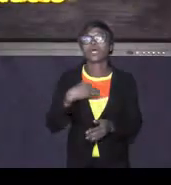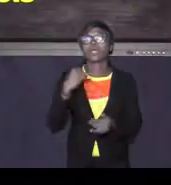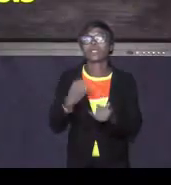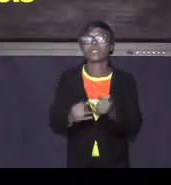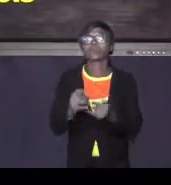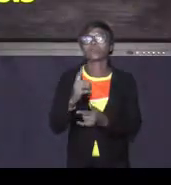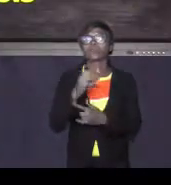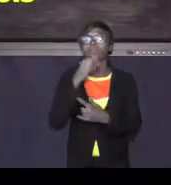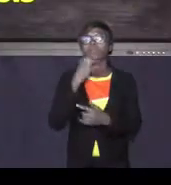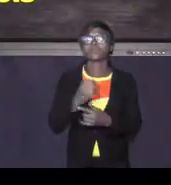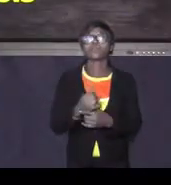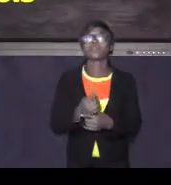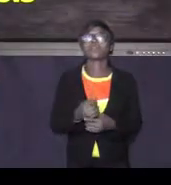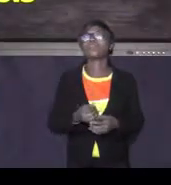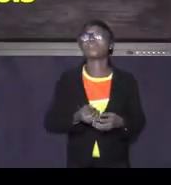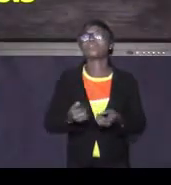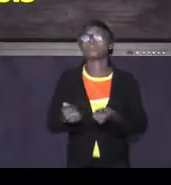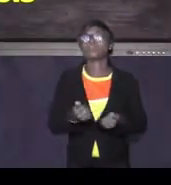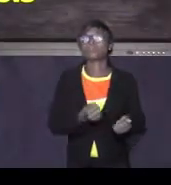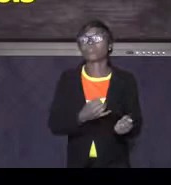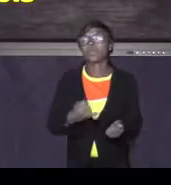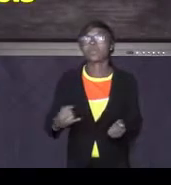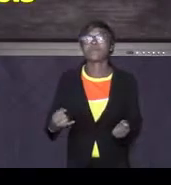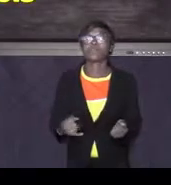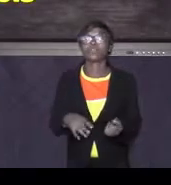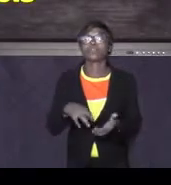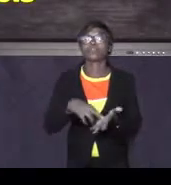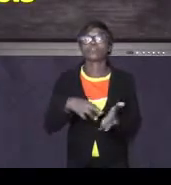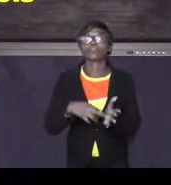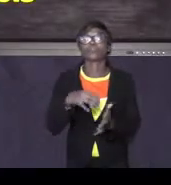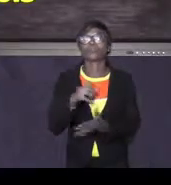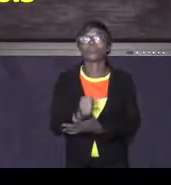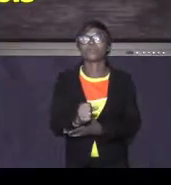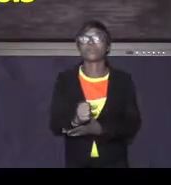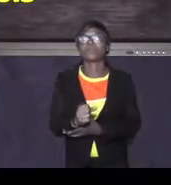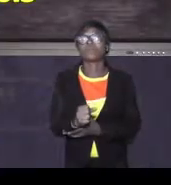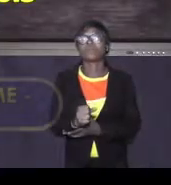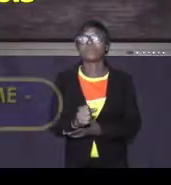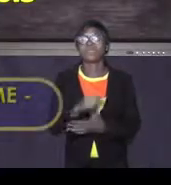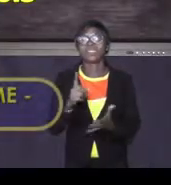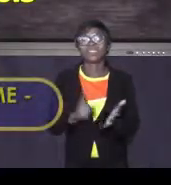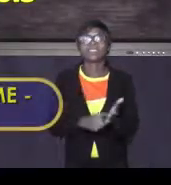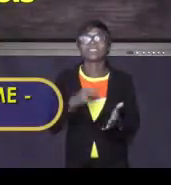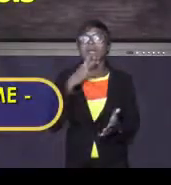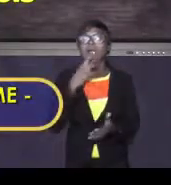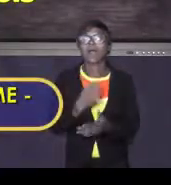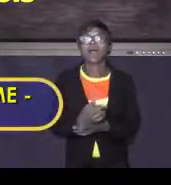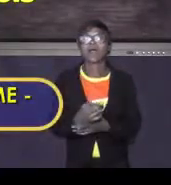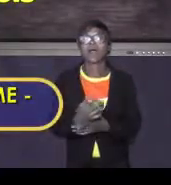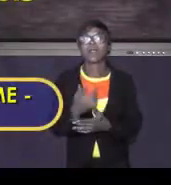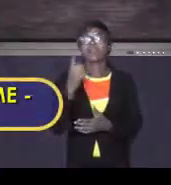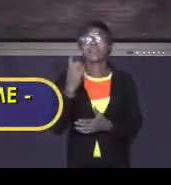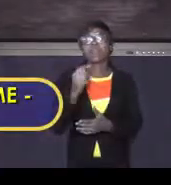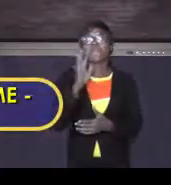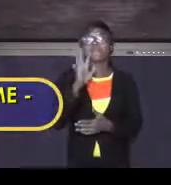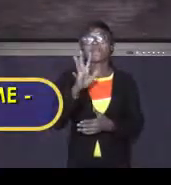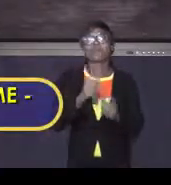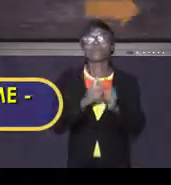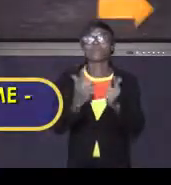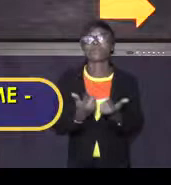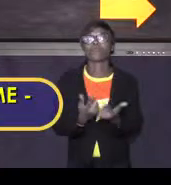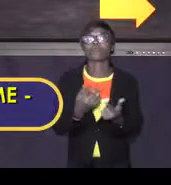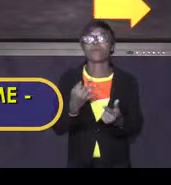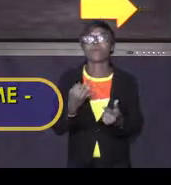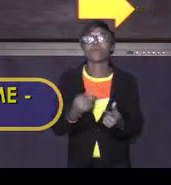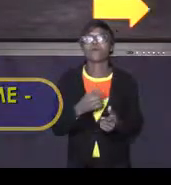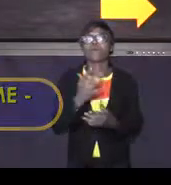And lastly we have driving tools. Say that. Driving tools. These are the 5